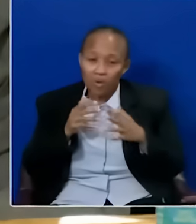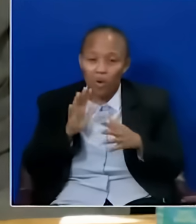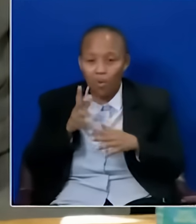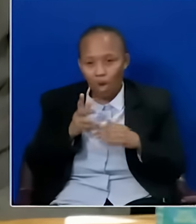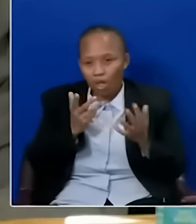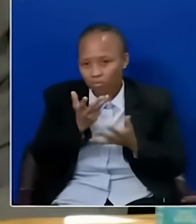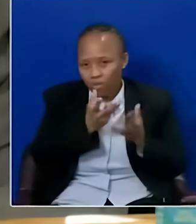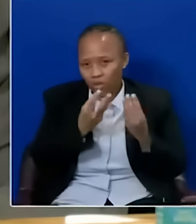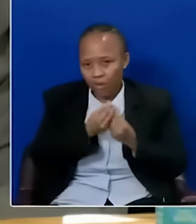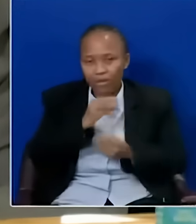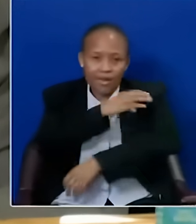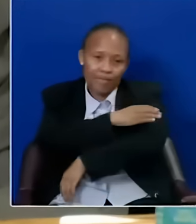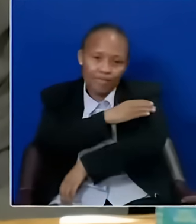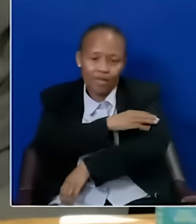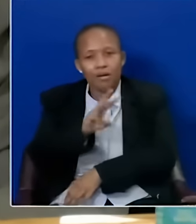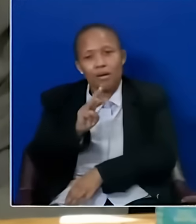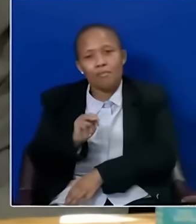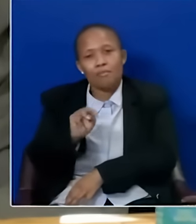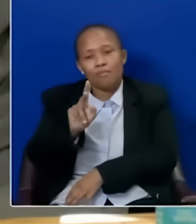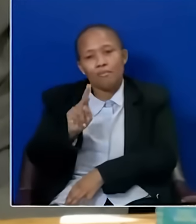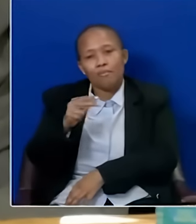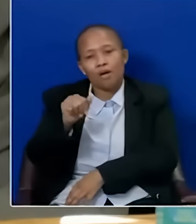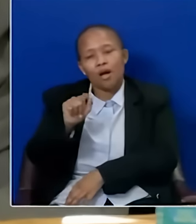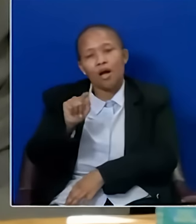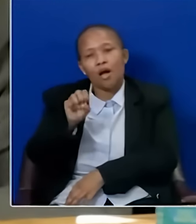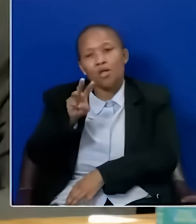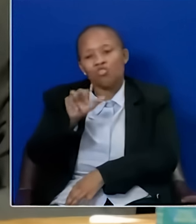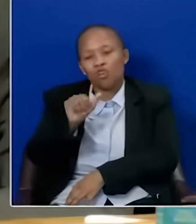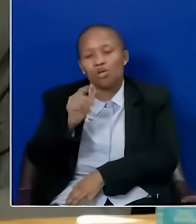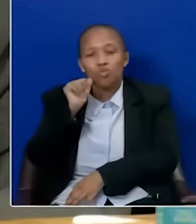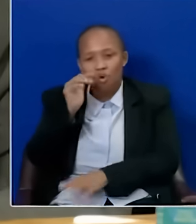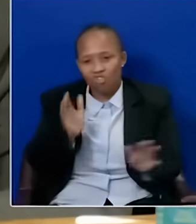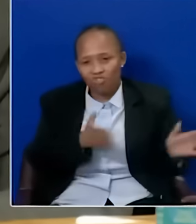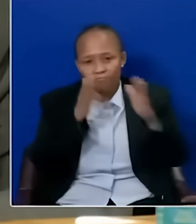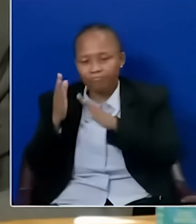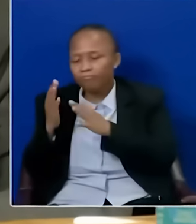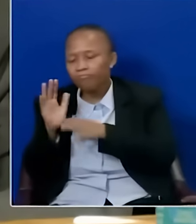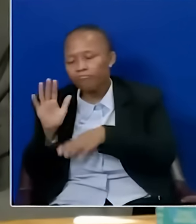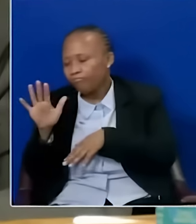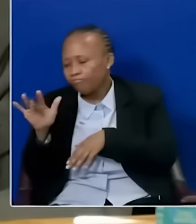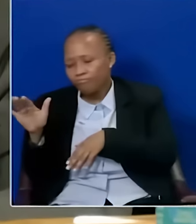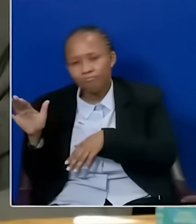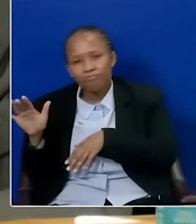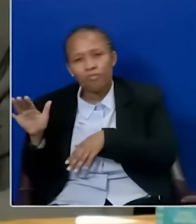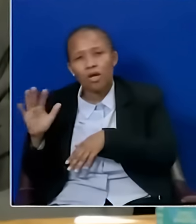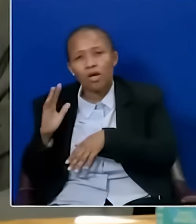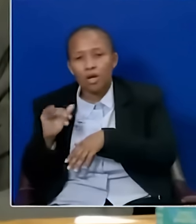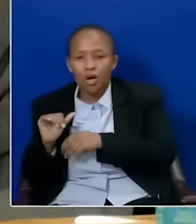But there are other issues that I'd like you to, sorry, but just to get back to Commissioner